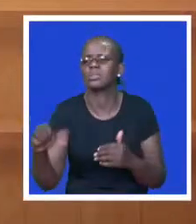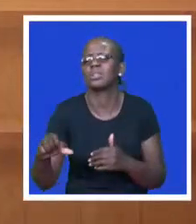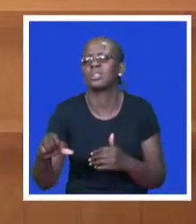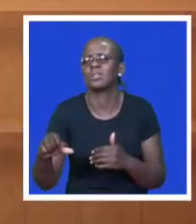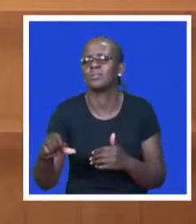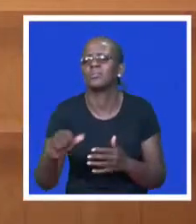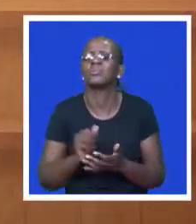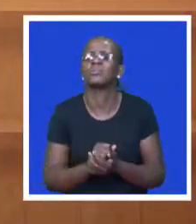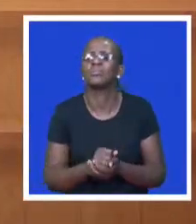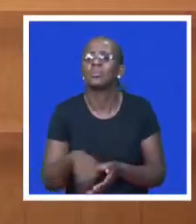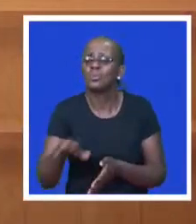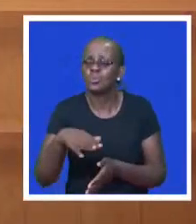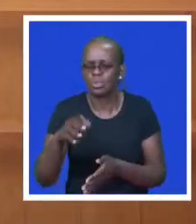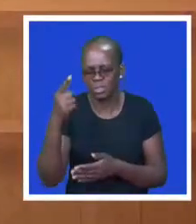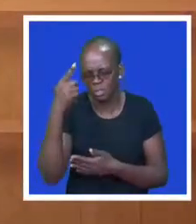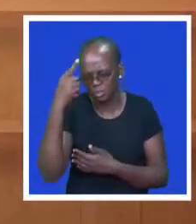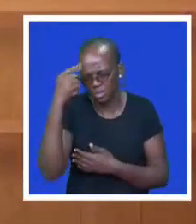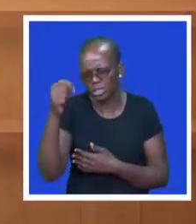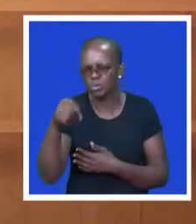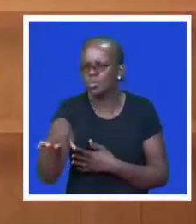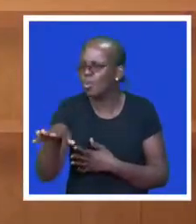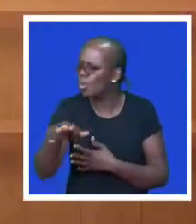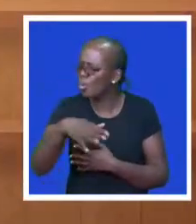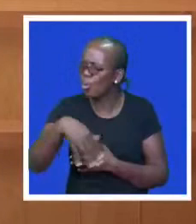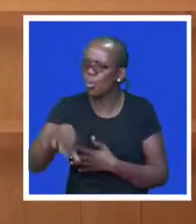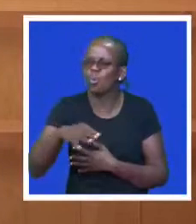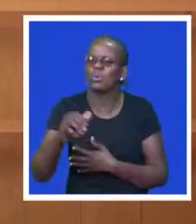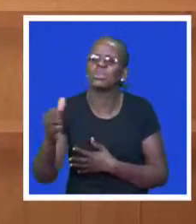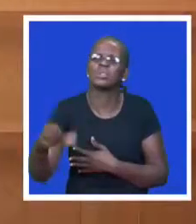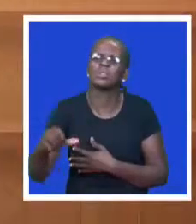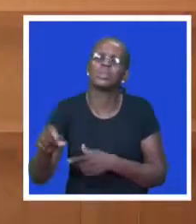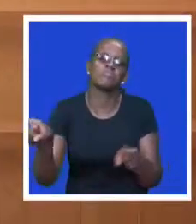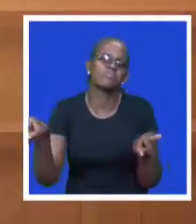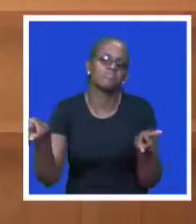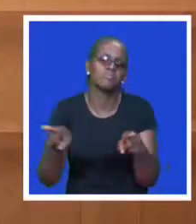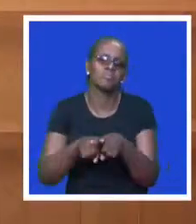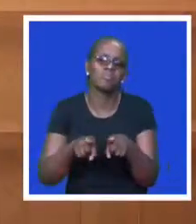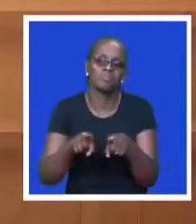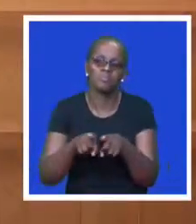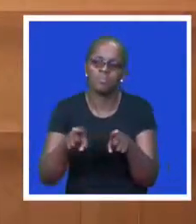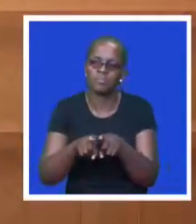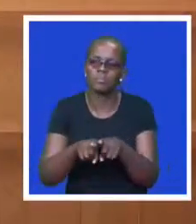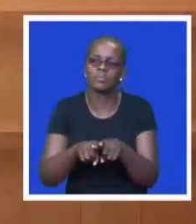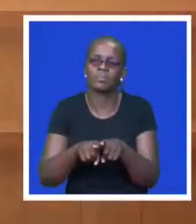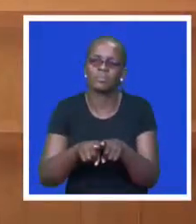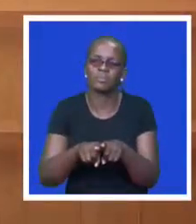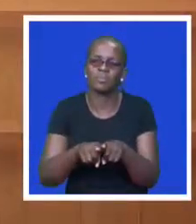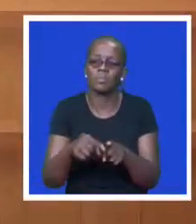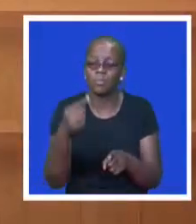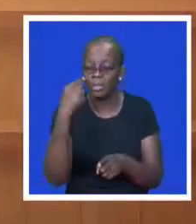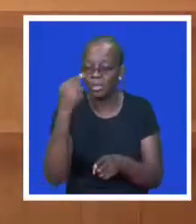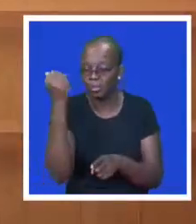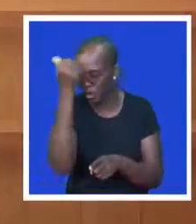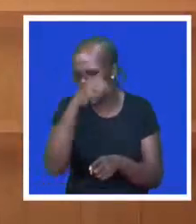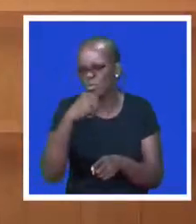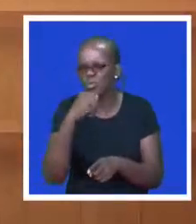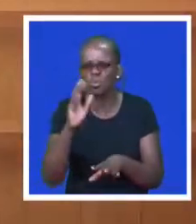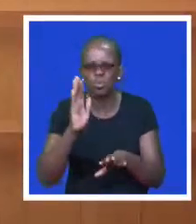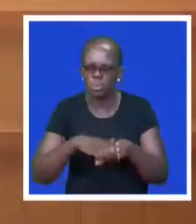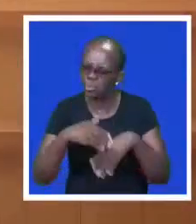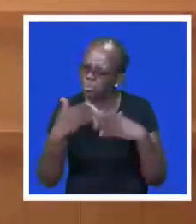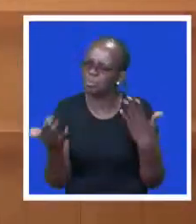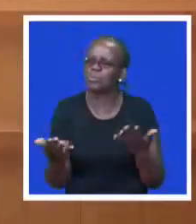my dear Lena, that all sins are equal in the eyes of God. There is no sin that is smaller and no sin